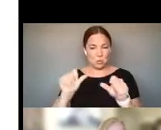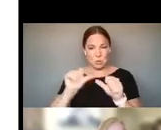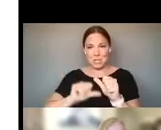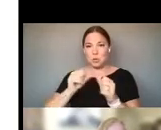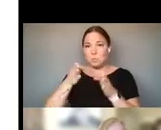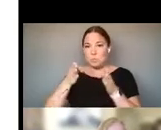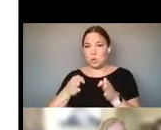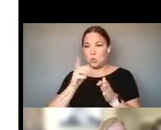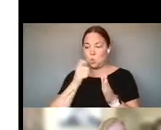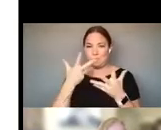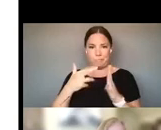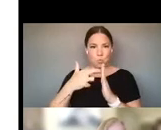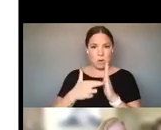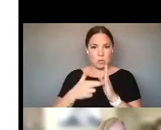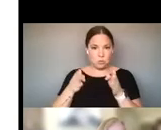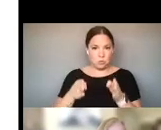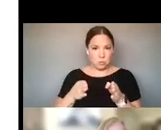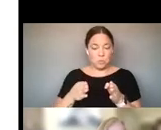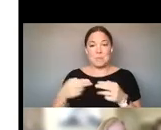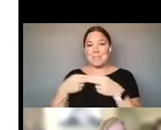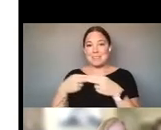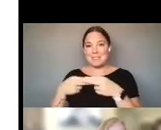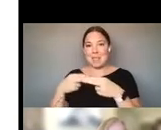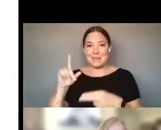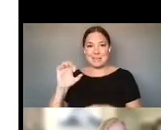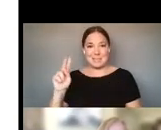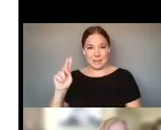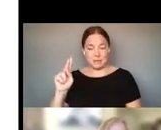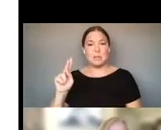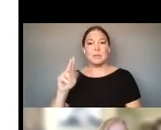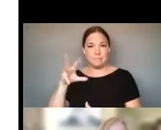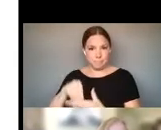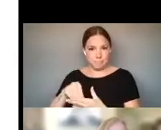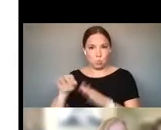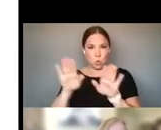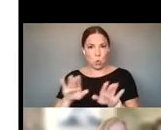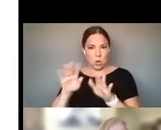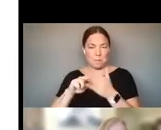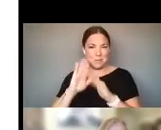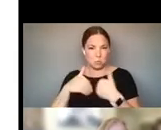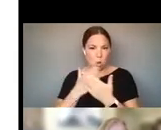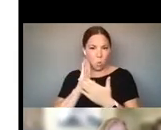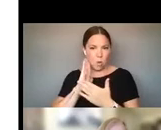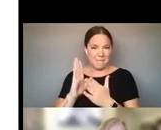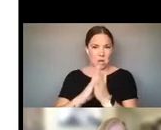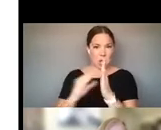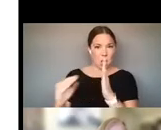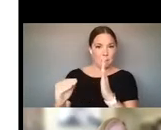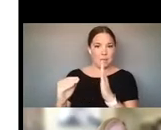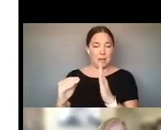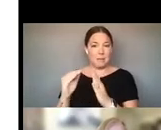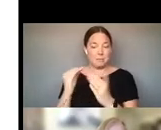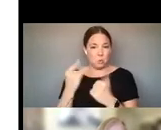the slide deck will be part of the webinar recording, then everyone will have a copy of the information that we presented today.